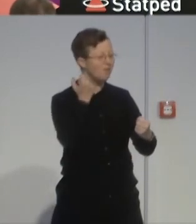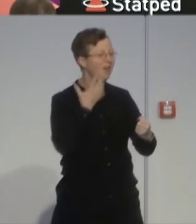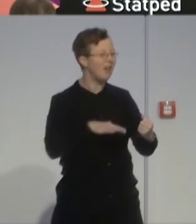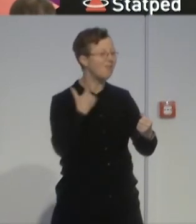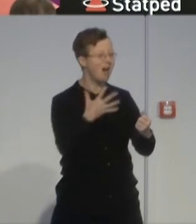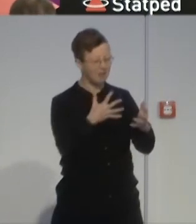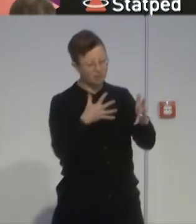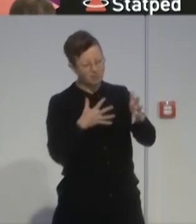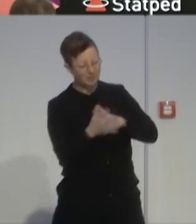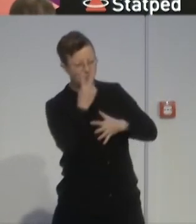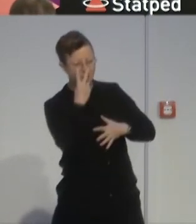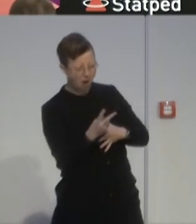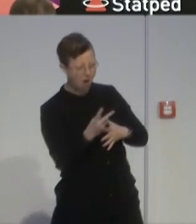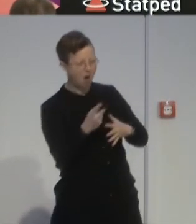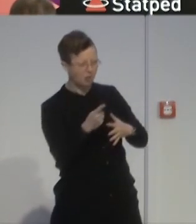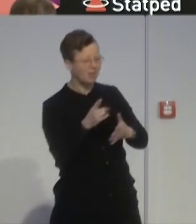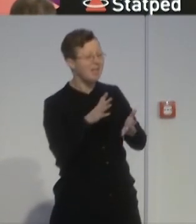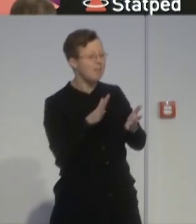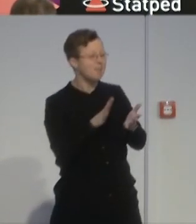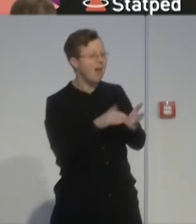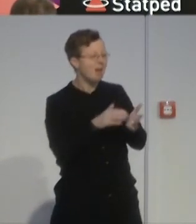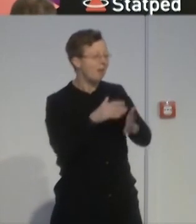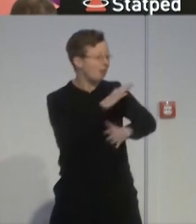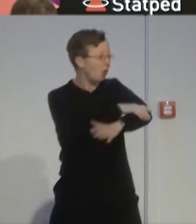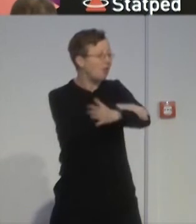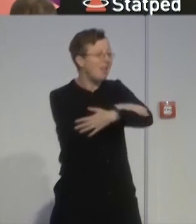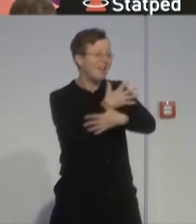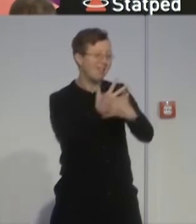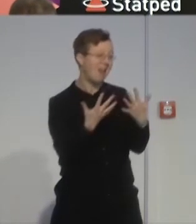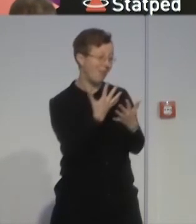more tactile parts of languaging.